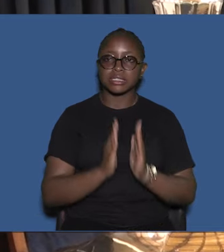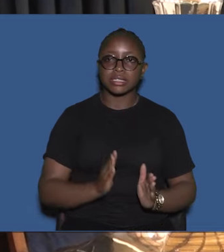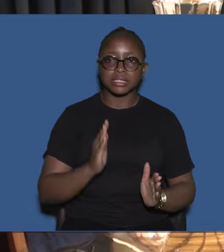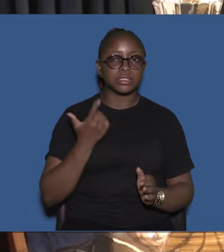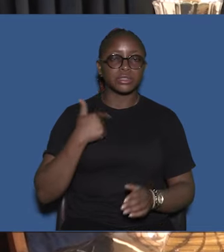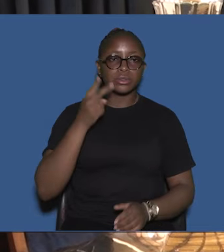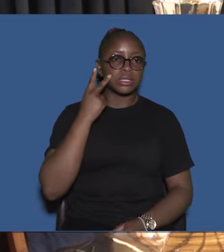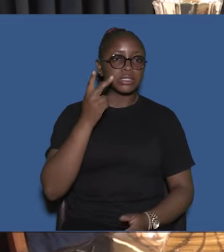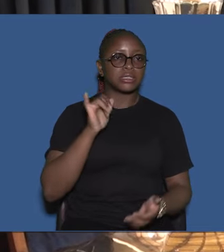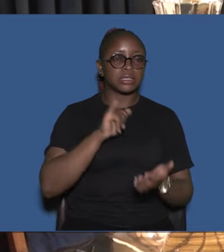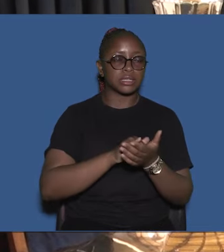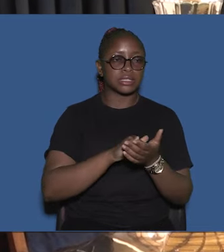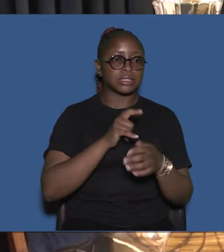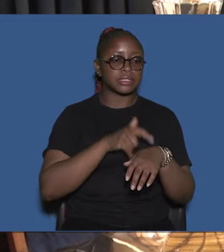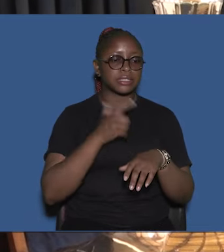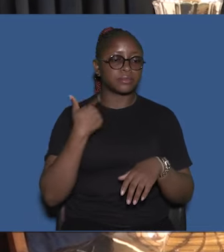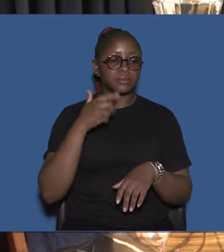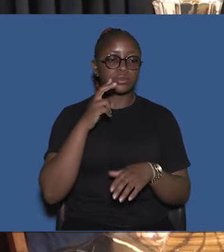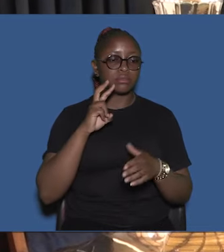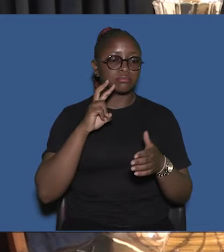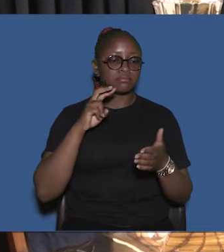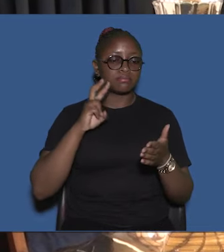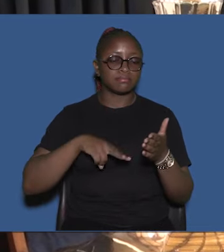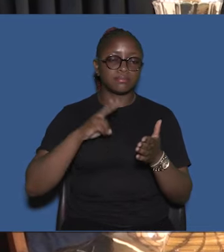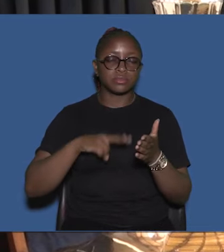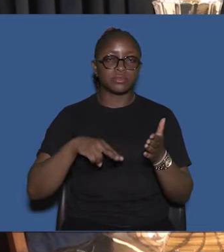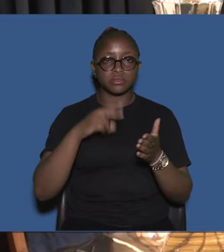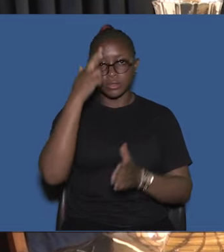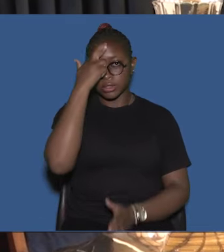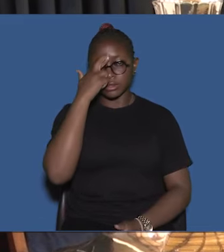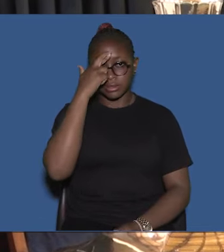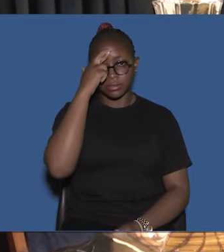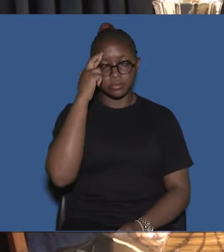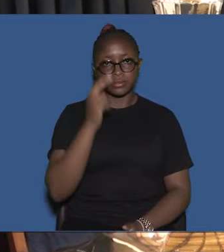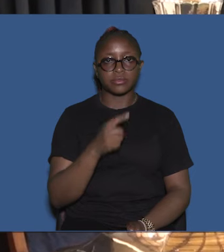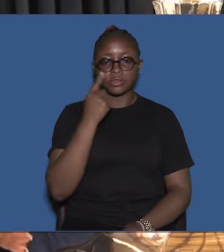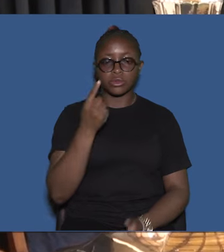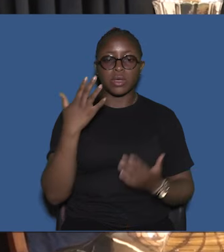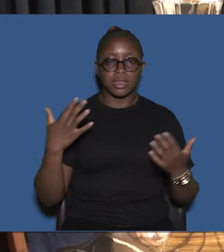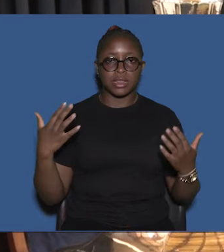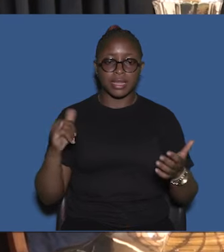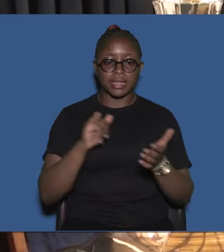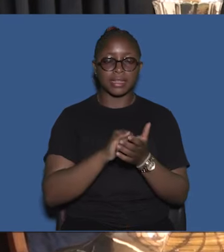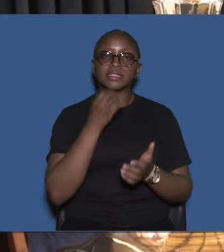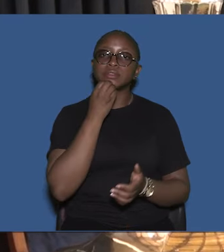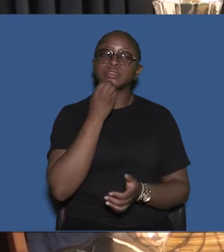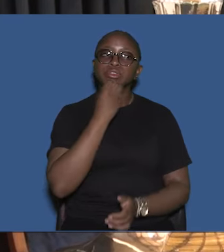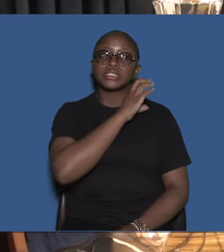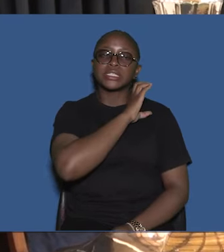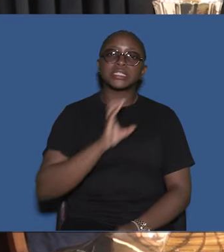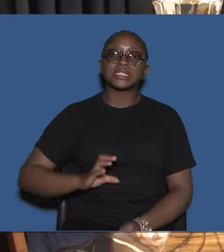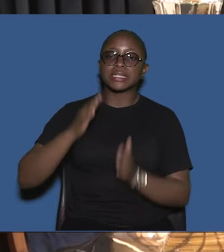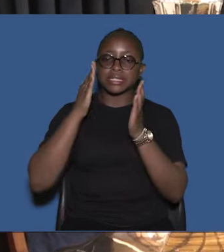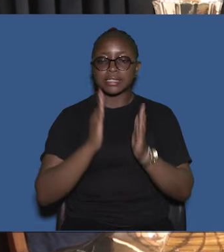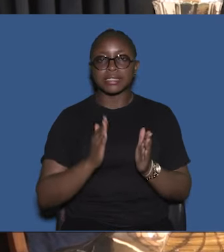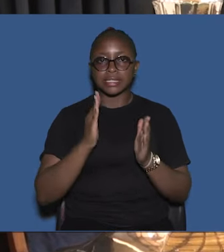through the book of Romans, one of the things that the Jewish Christians would